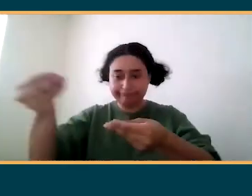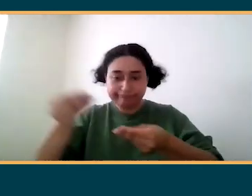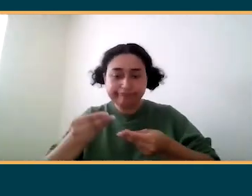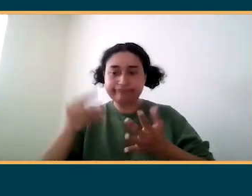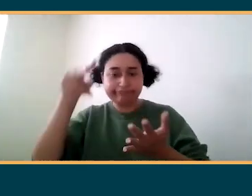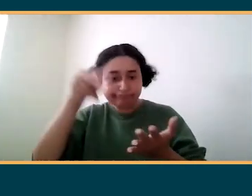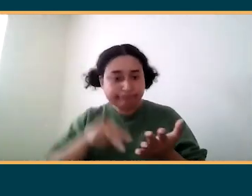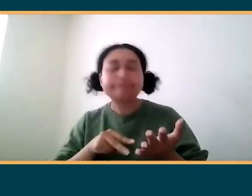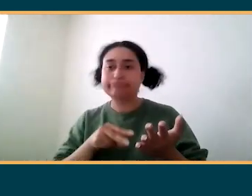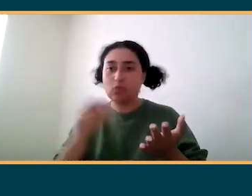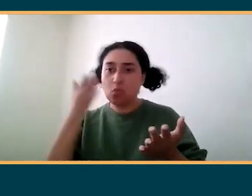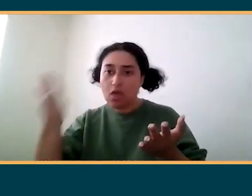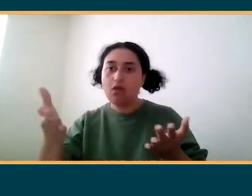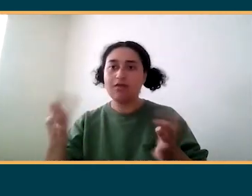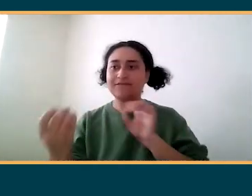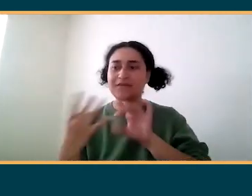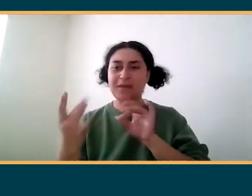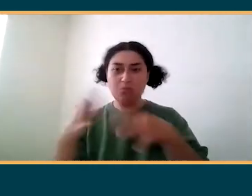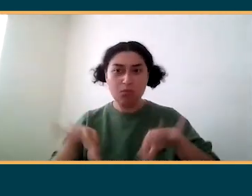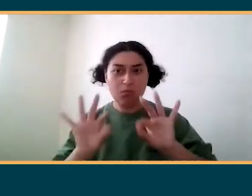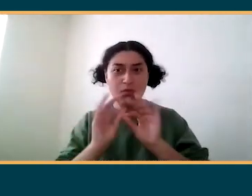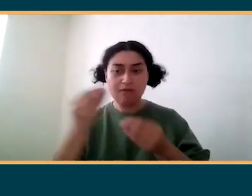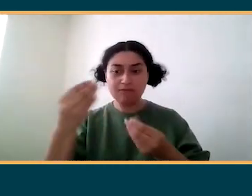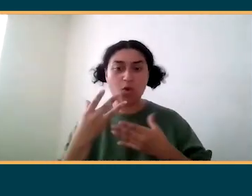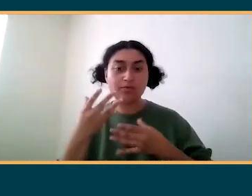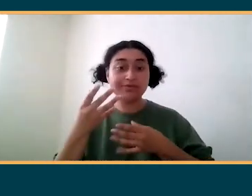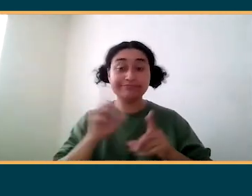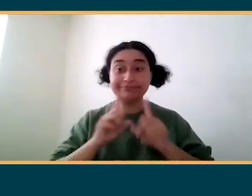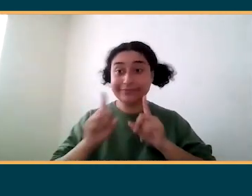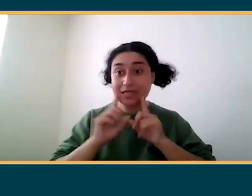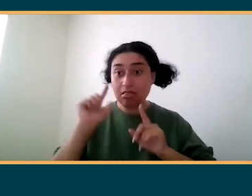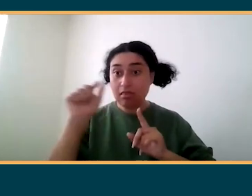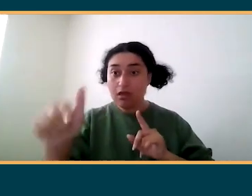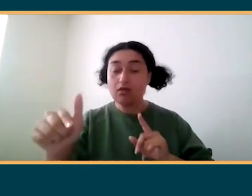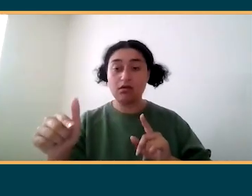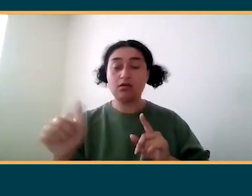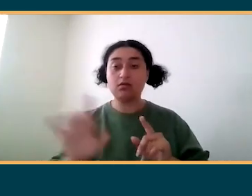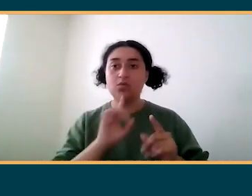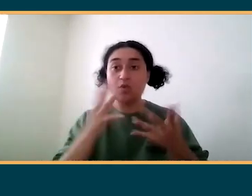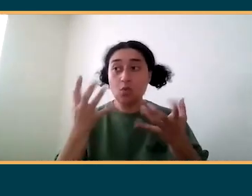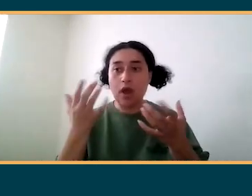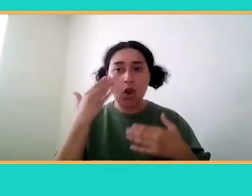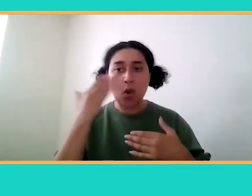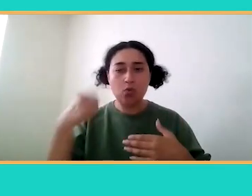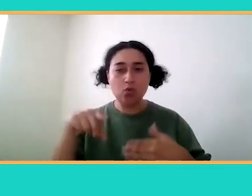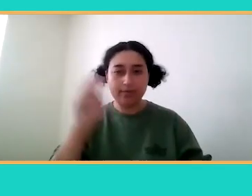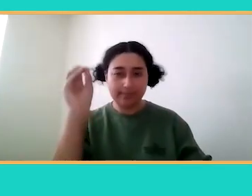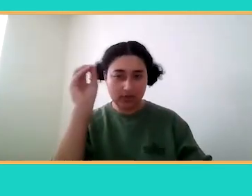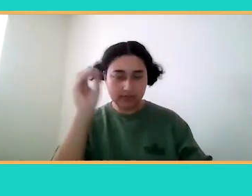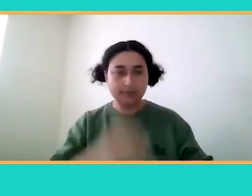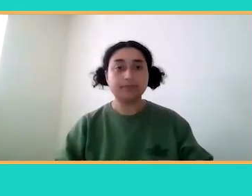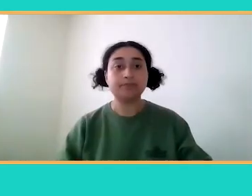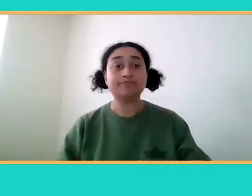Unlearning. That feedback is really important. It informs the discussions that we have, and we really want to hear from you.